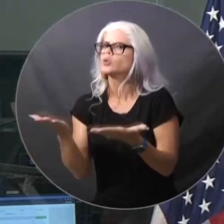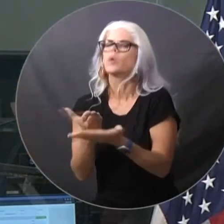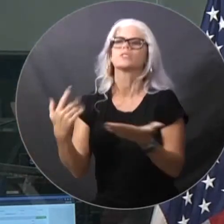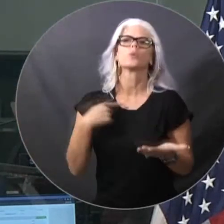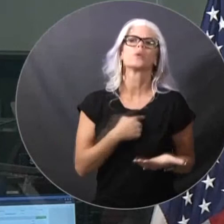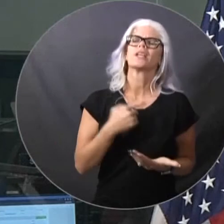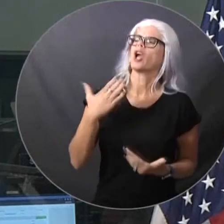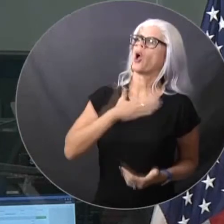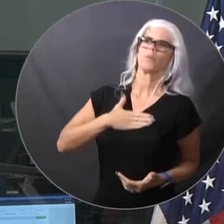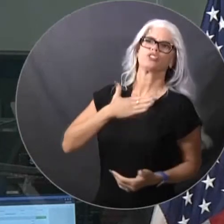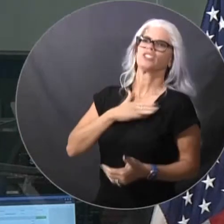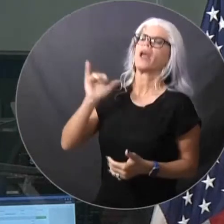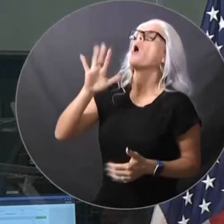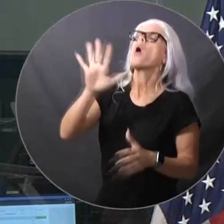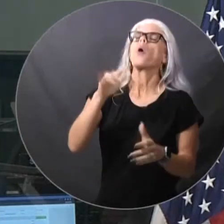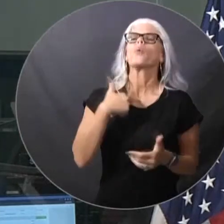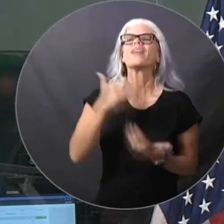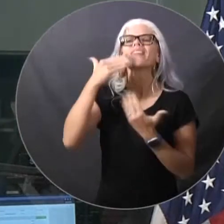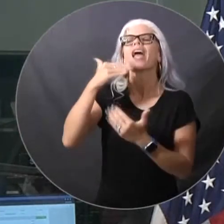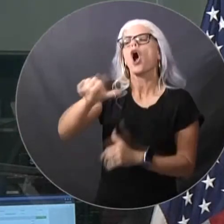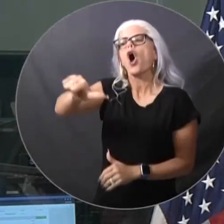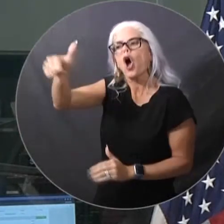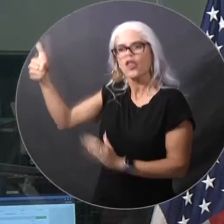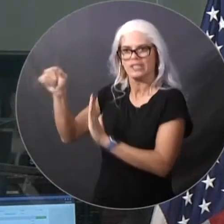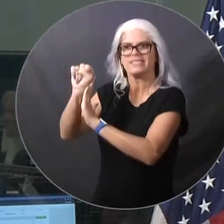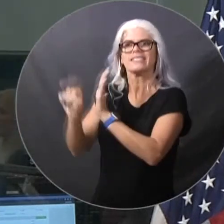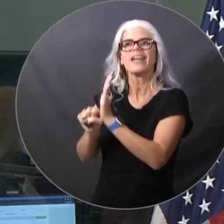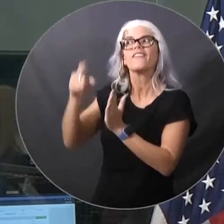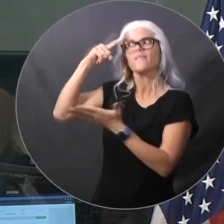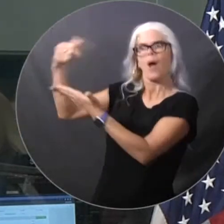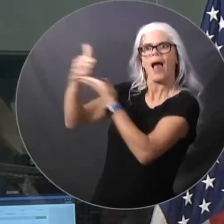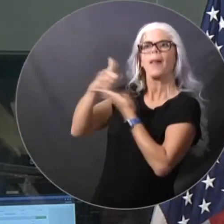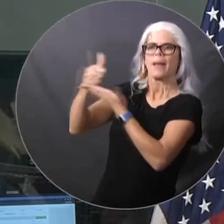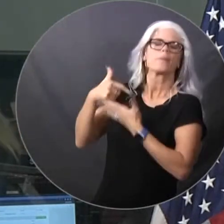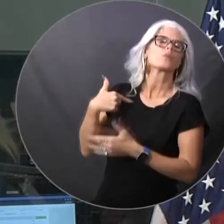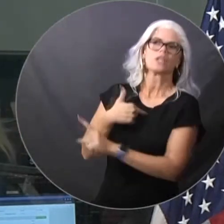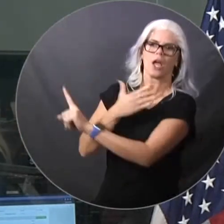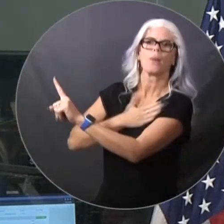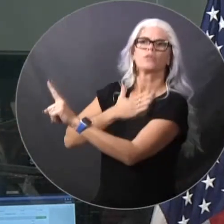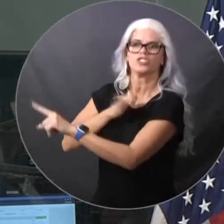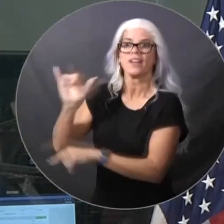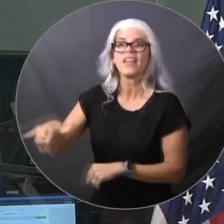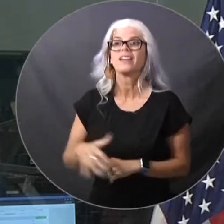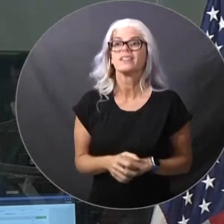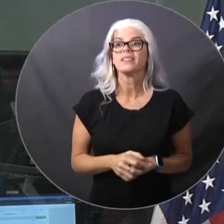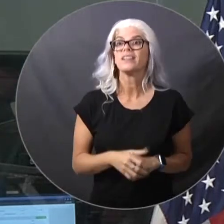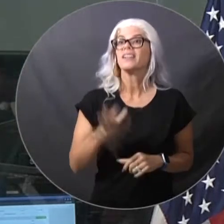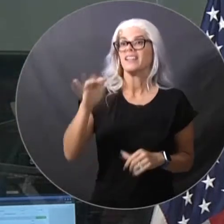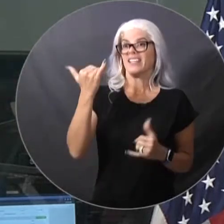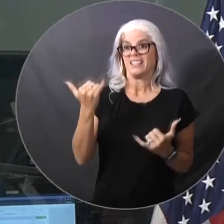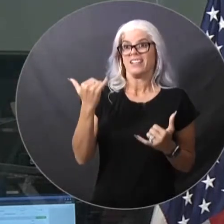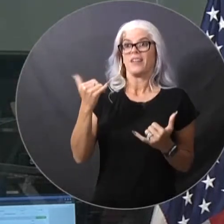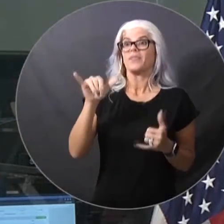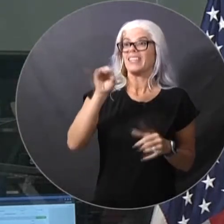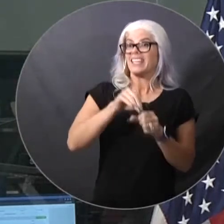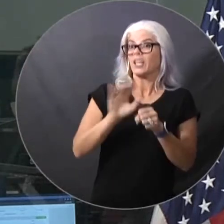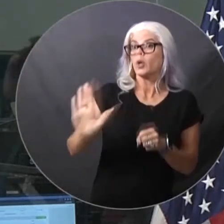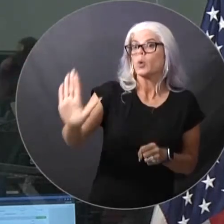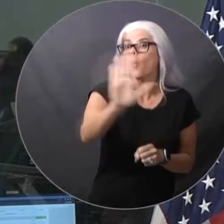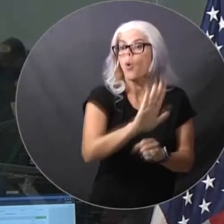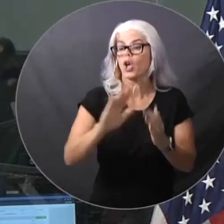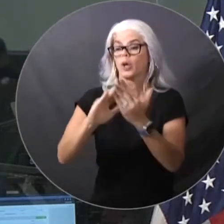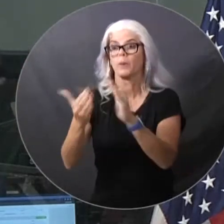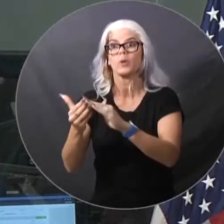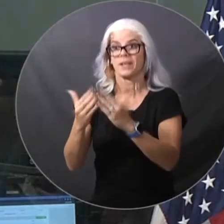stepping up and helping Florida. As this storm passes your community, understand it's still a very hazardous